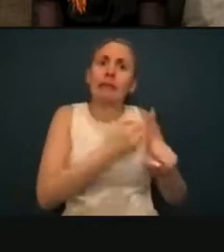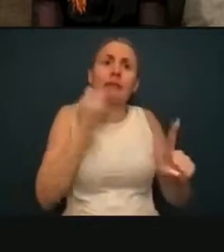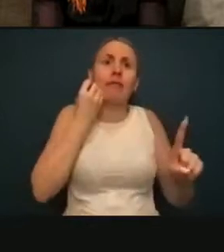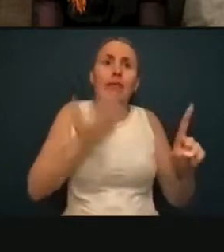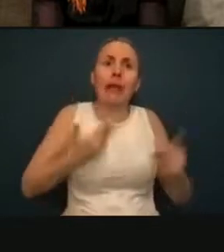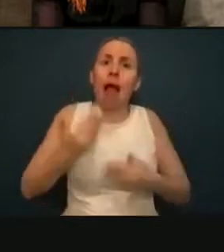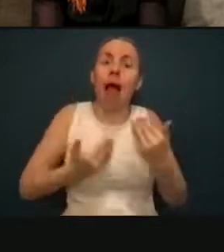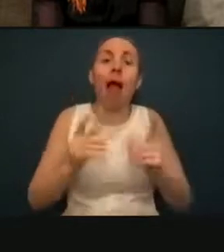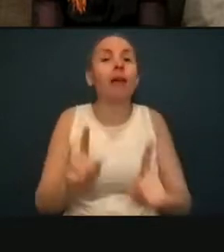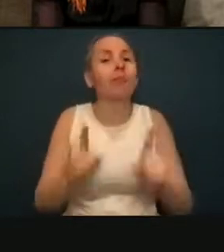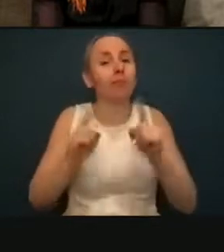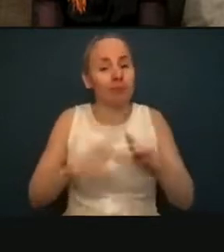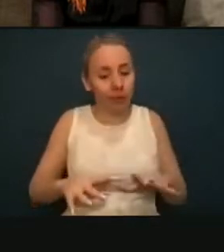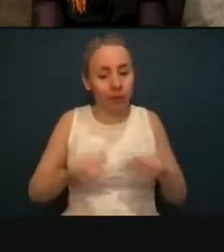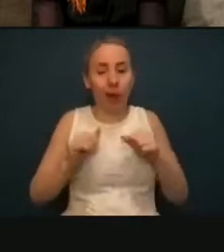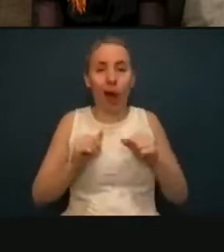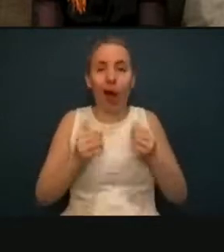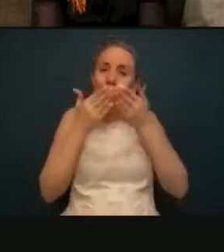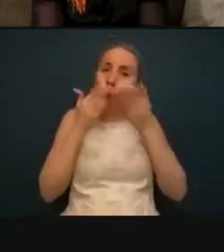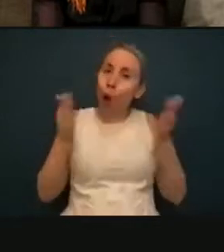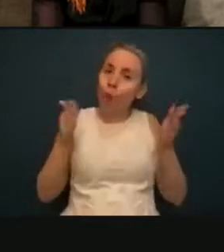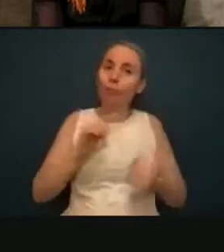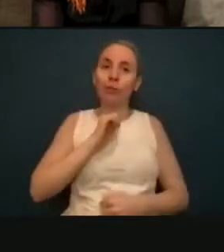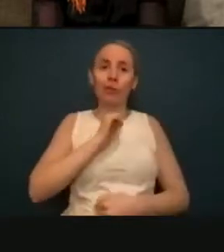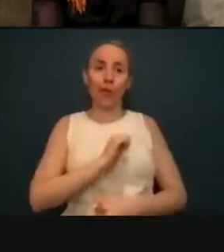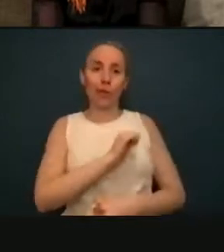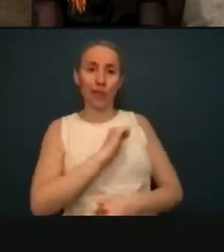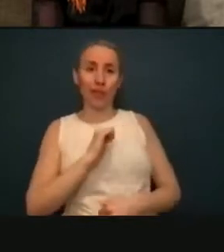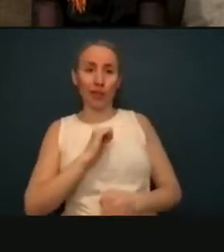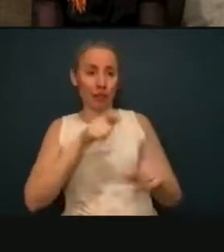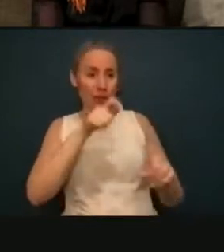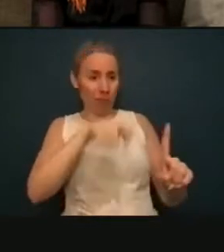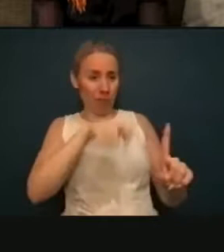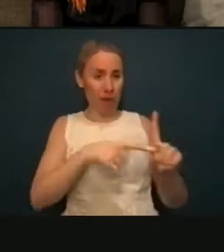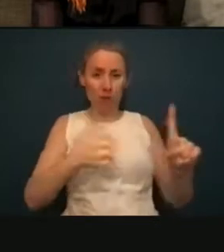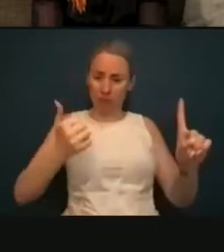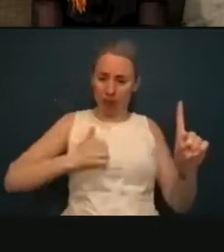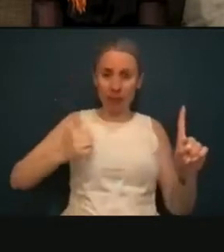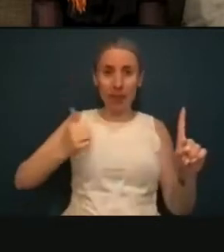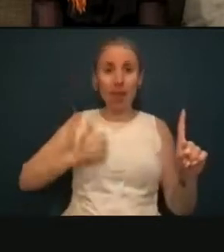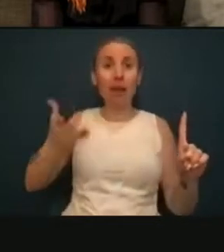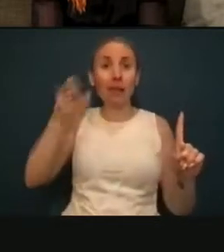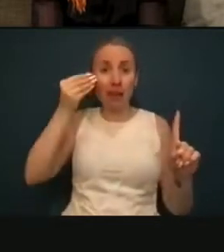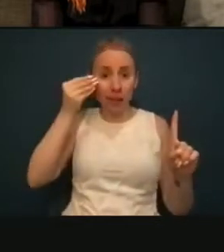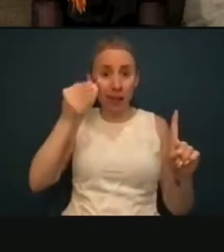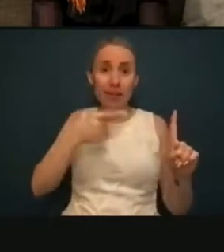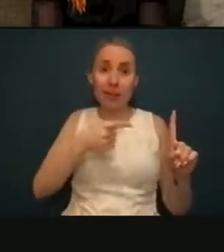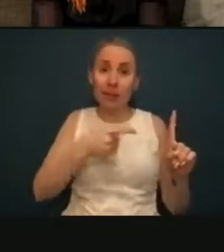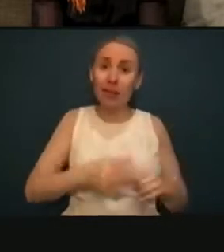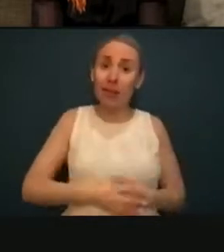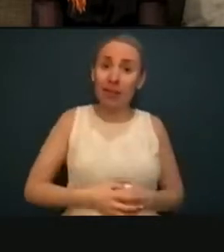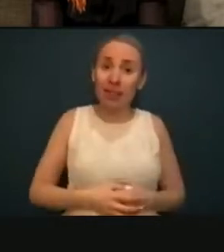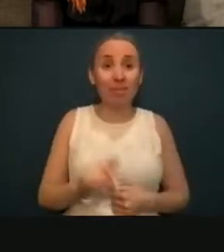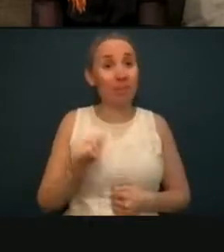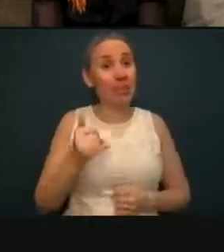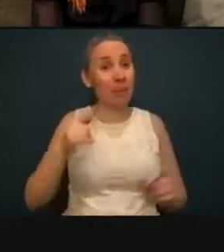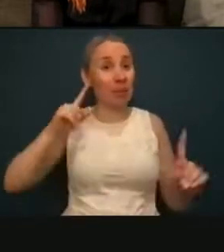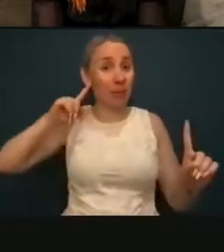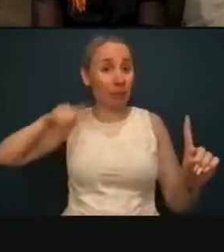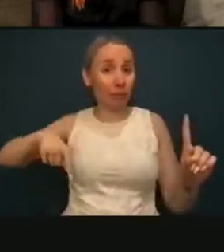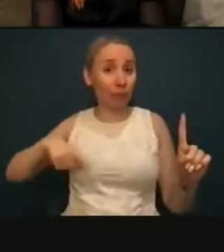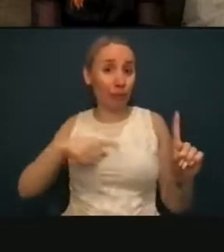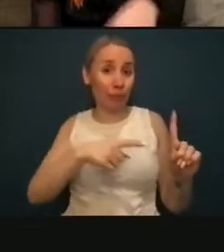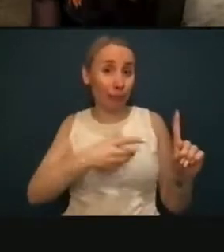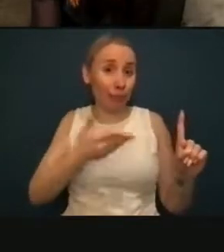honest conversation with someone, you expect them to listen to you, and sometimes that doesn't happen. So I do